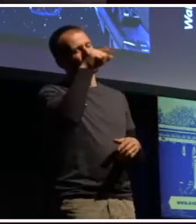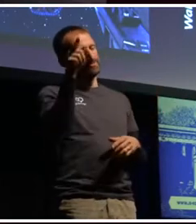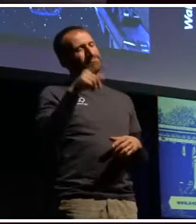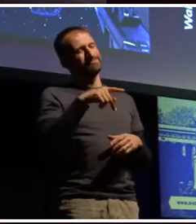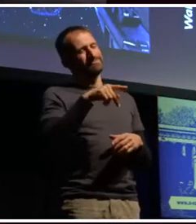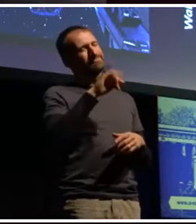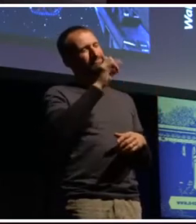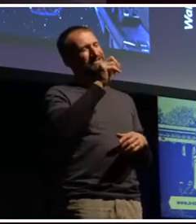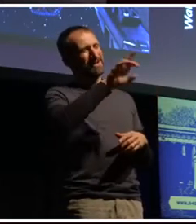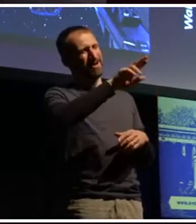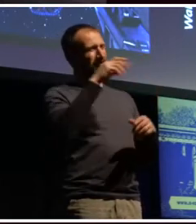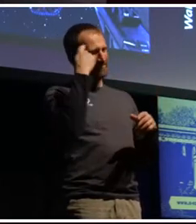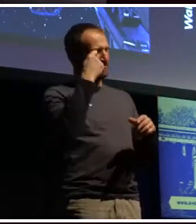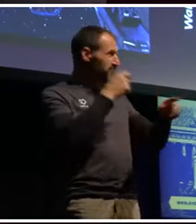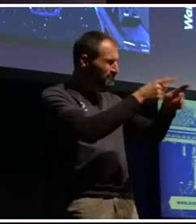WALL-E? Yes!